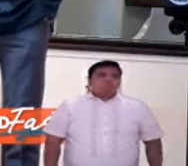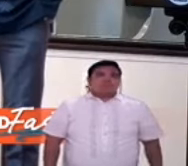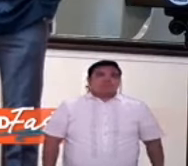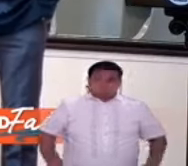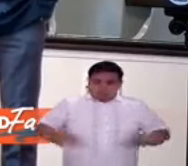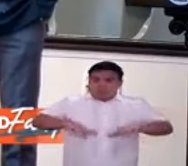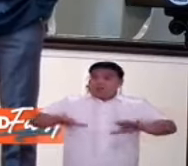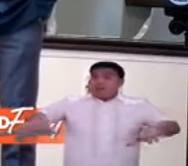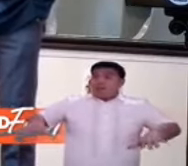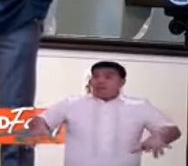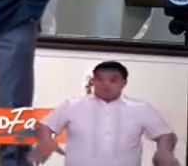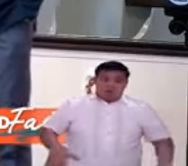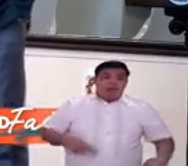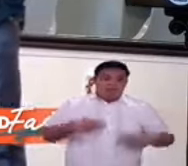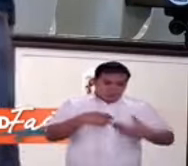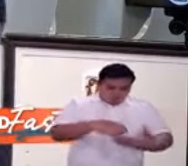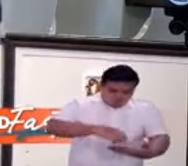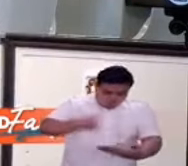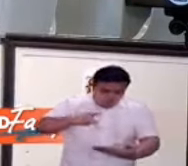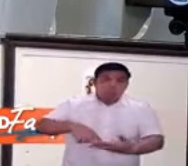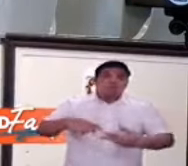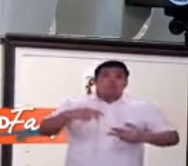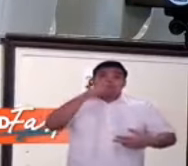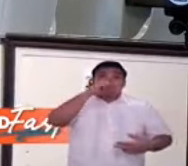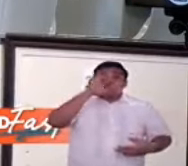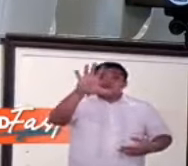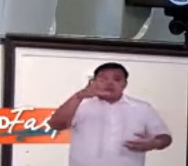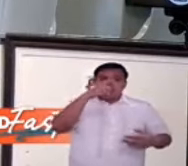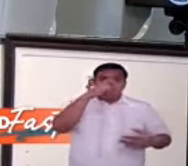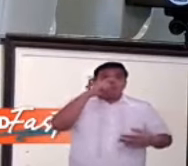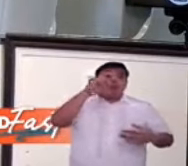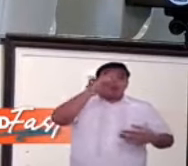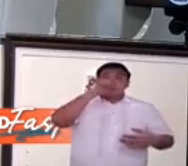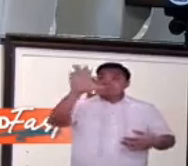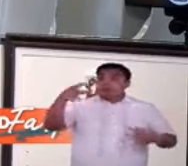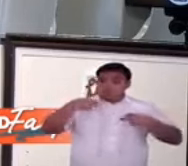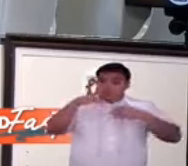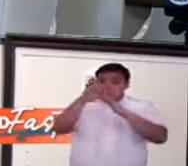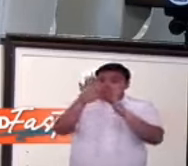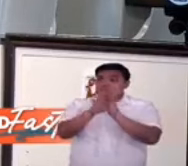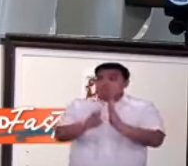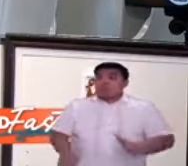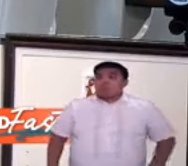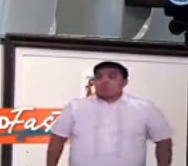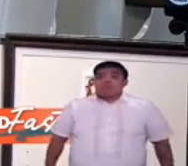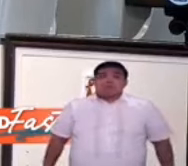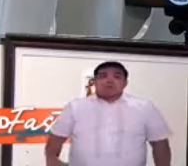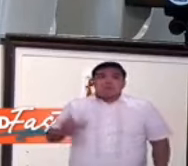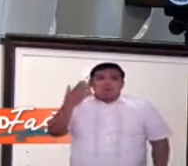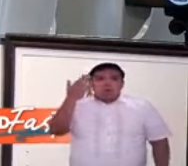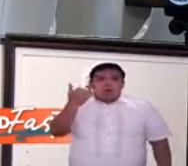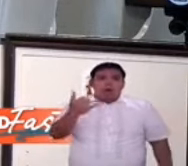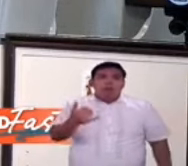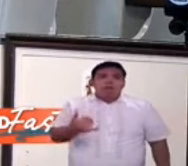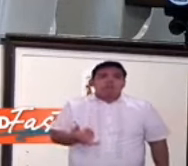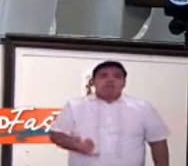Usahay bata pagkaayo, naana sa Facebook. Bata pagkaayo. And you wonder why our